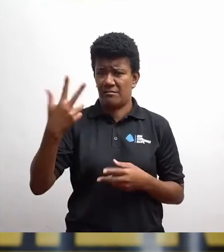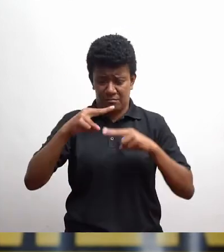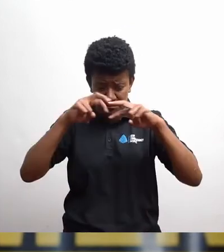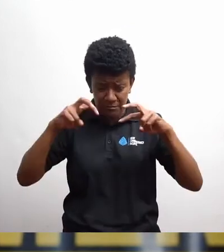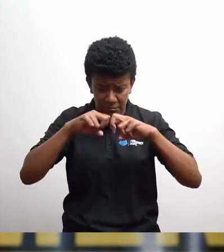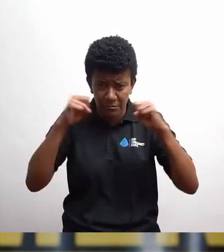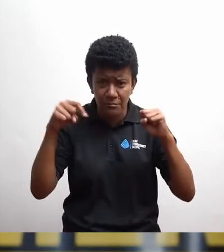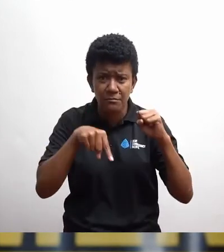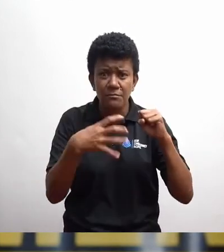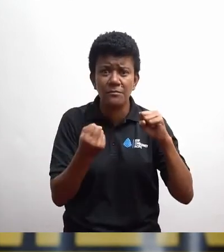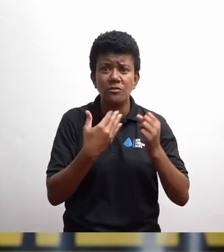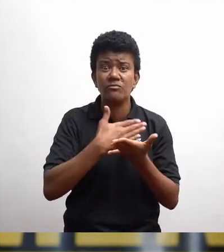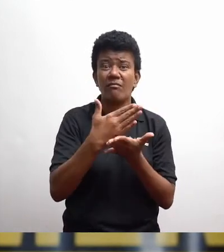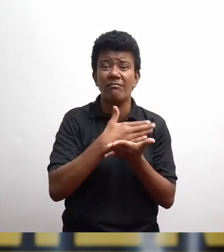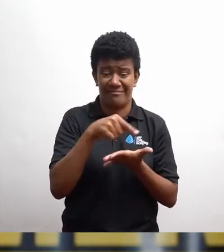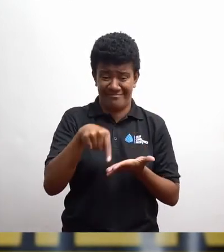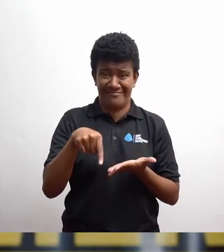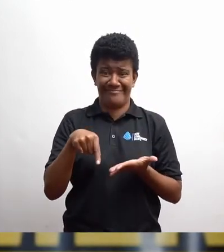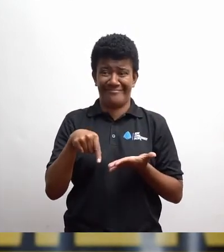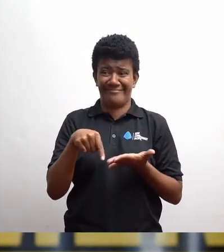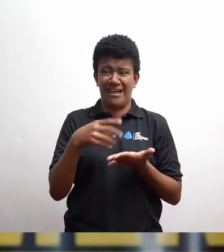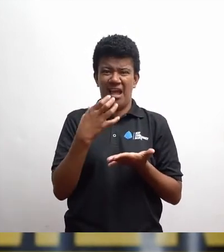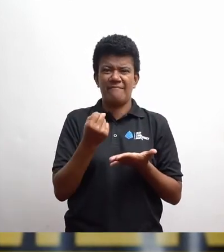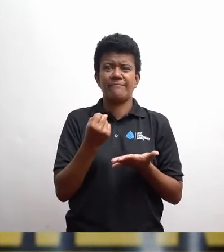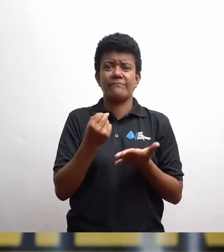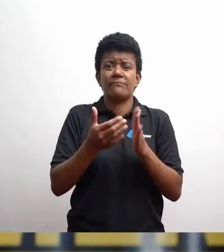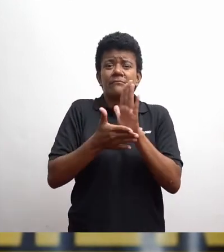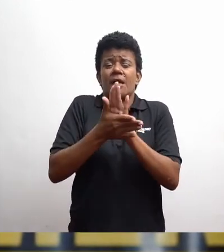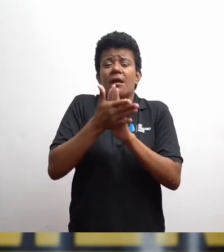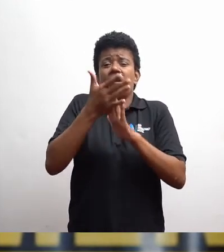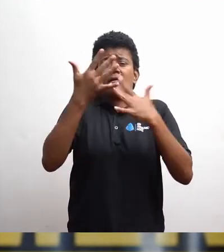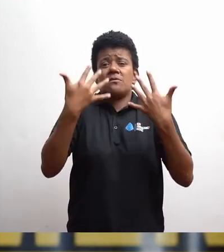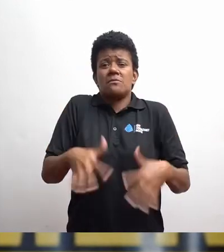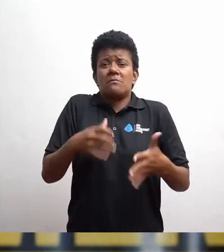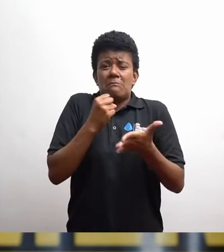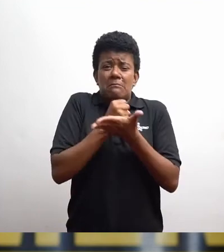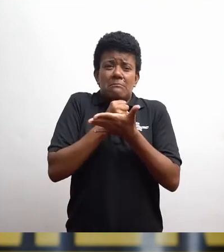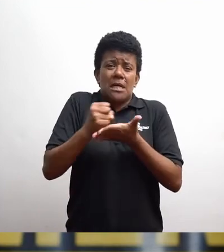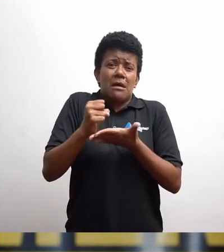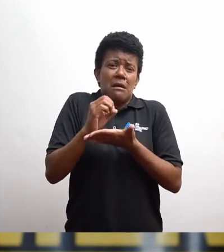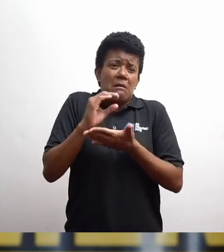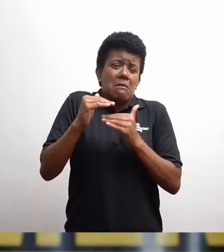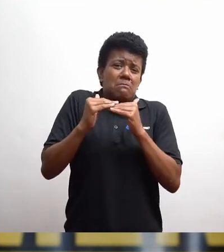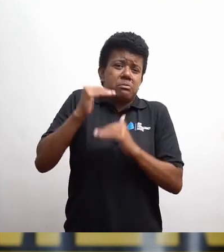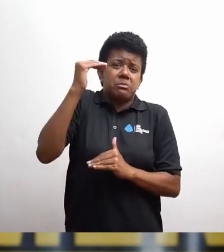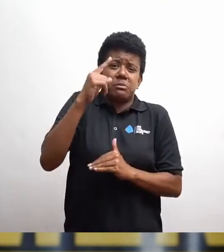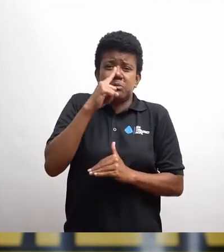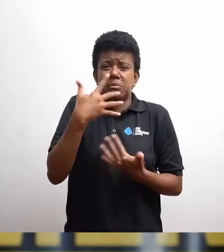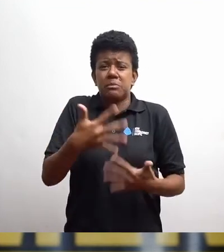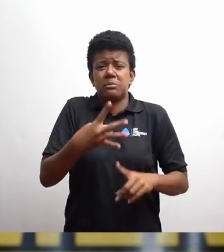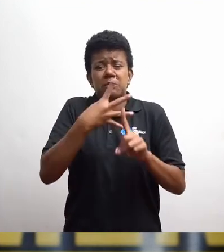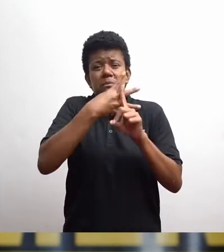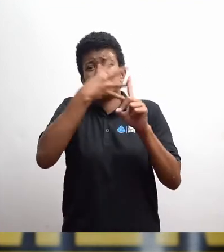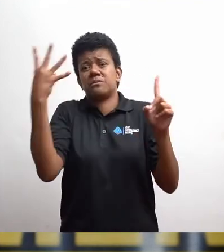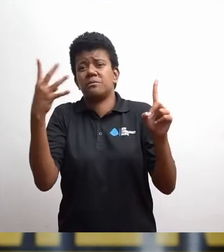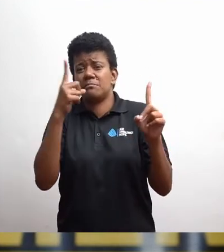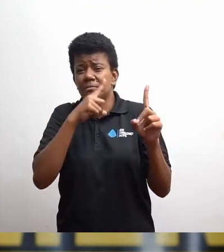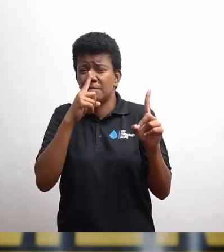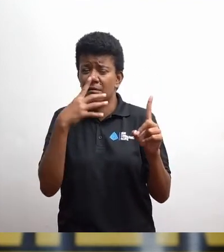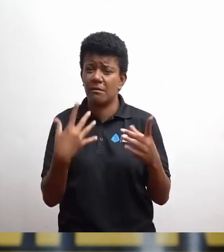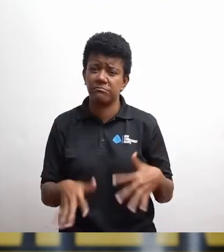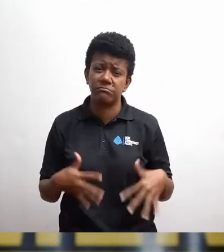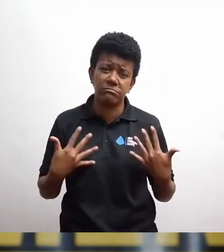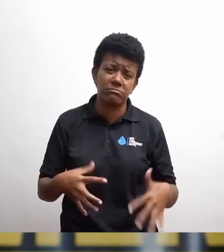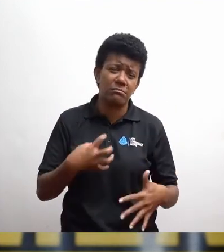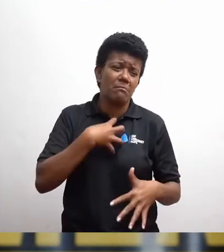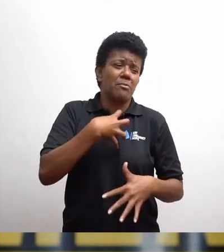has already been shared in the chat, we have higher rates of violence against LGBTQ people in Fiji than we